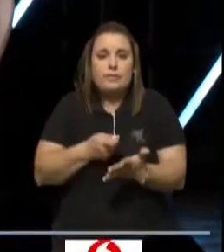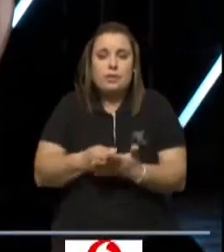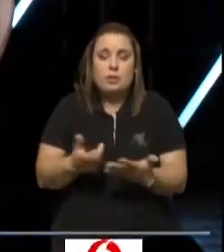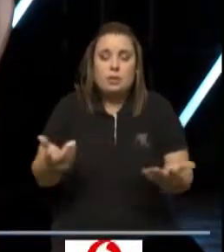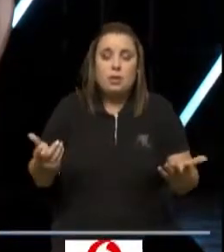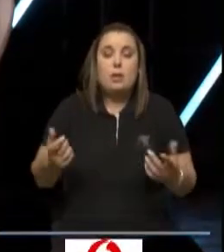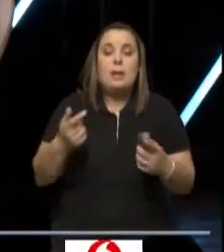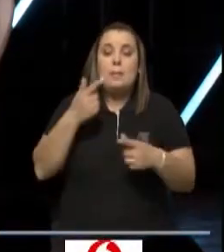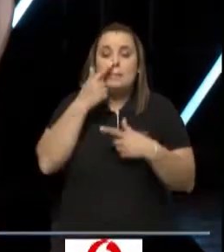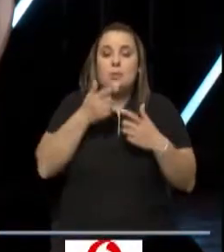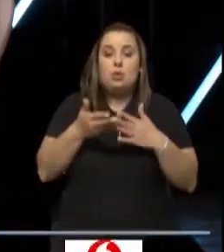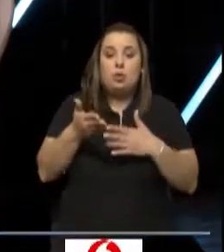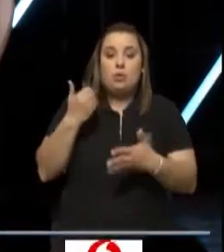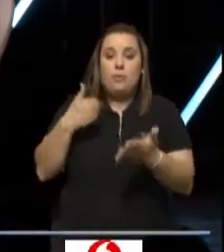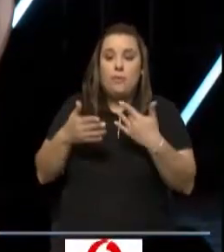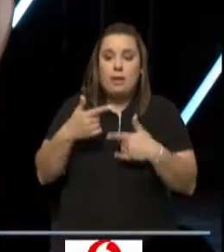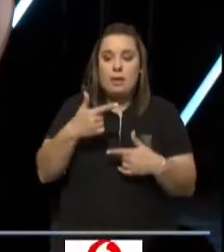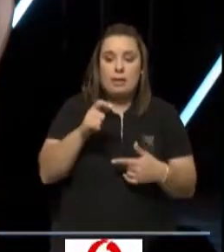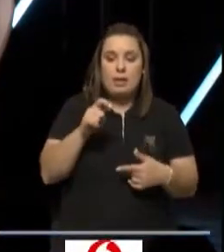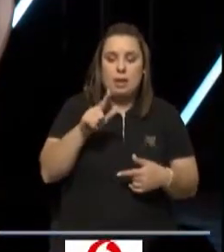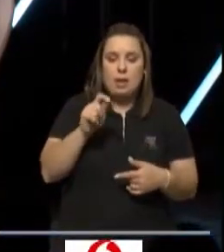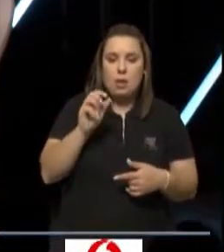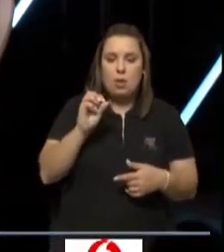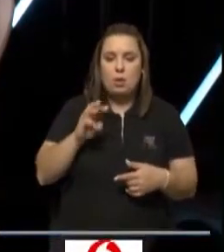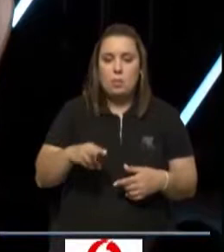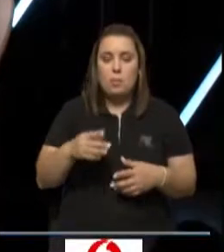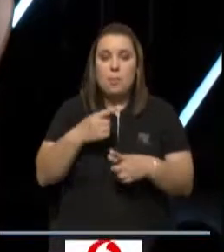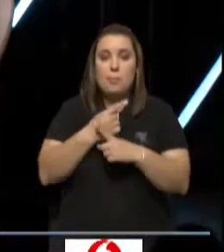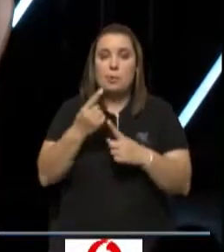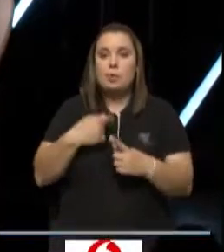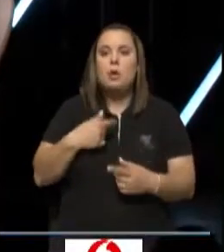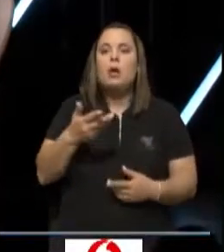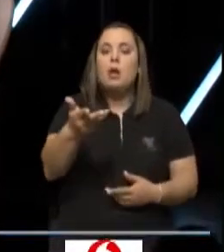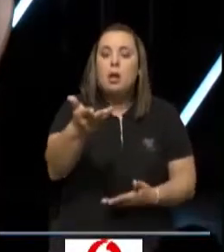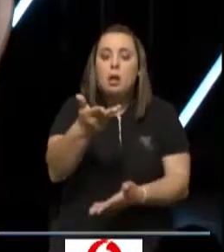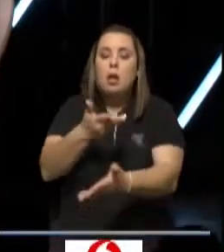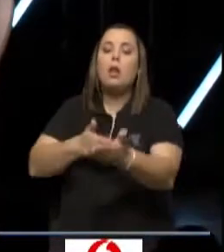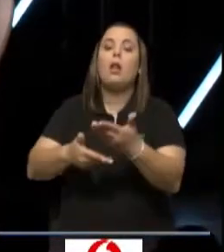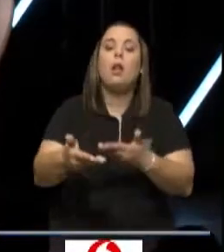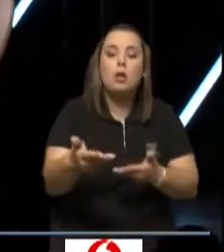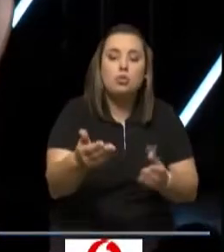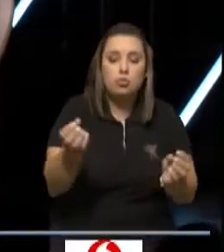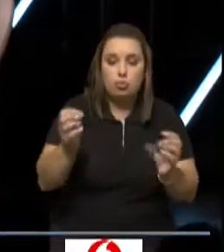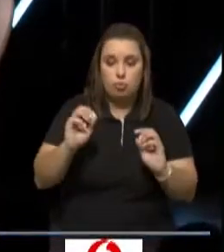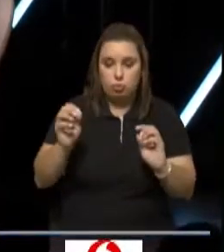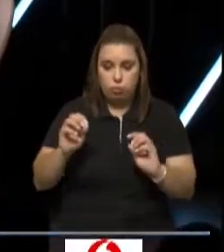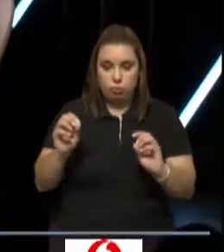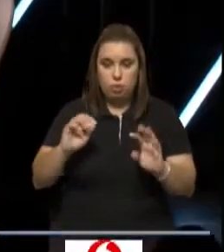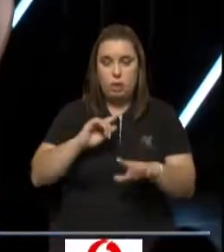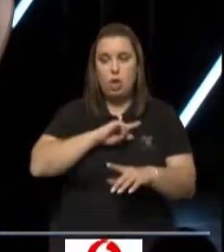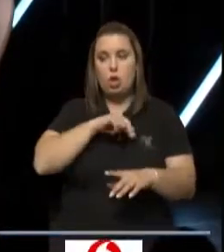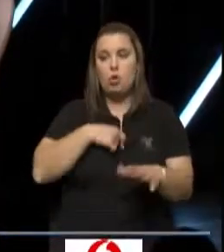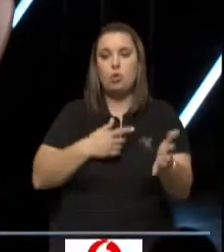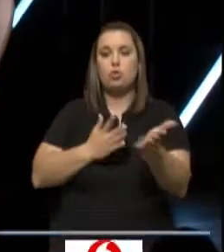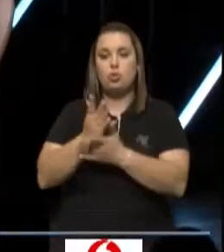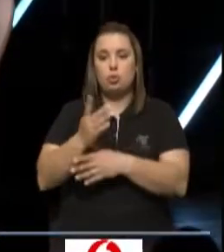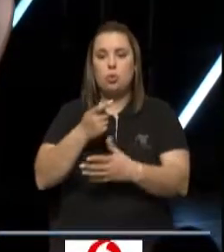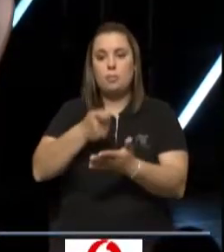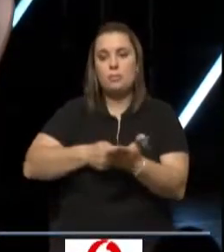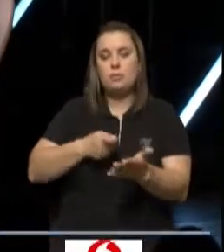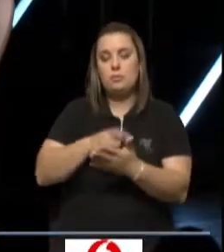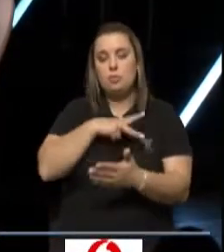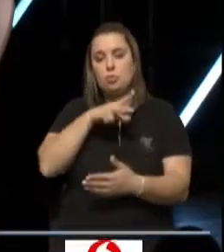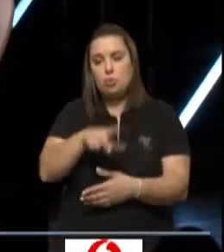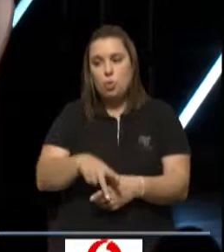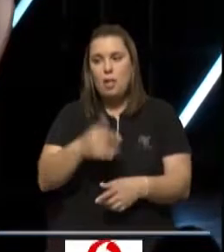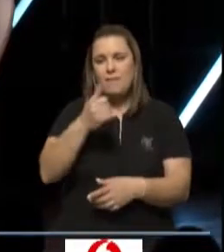telecoms because they will not see a proper return on such investment. And we continue to